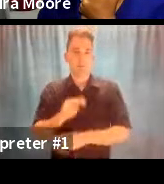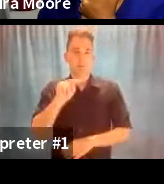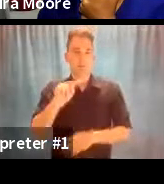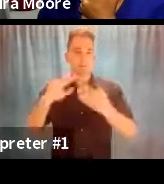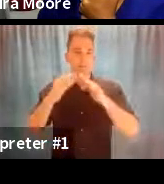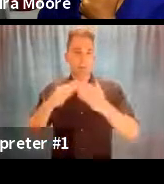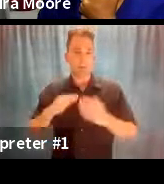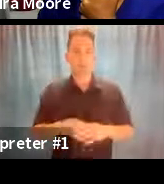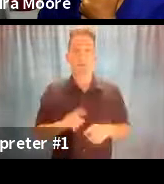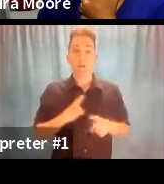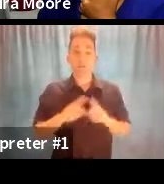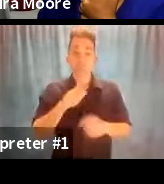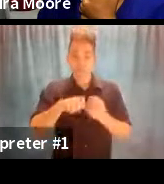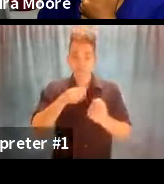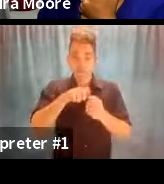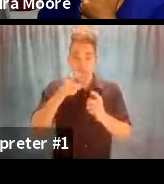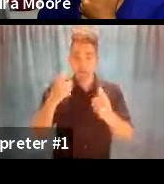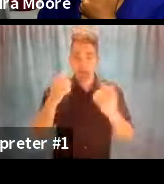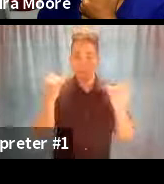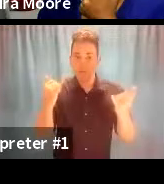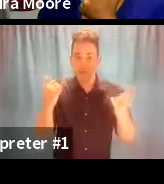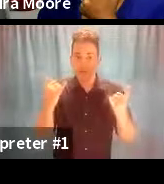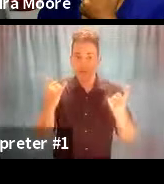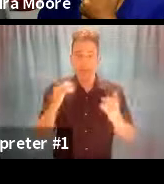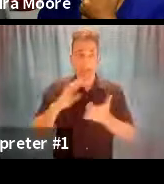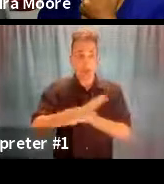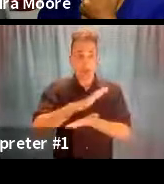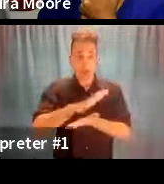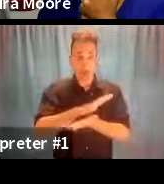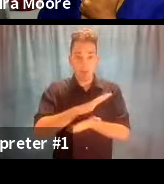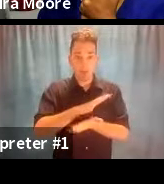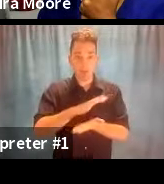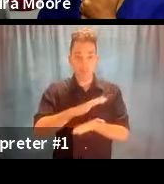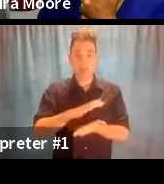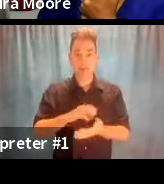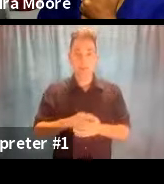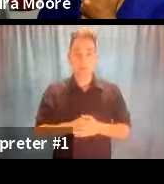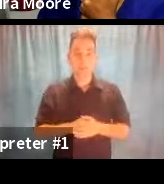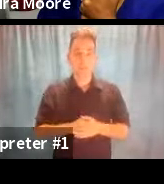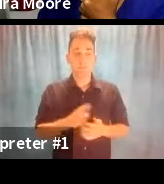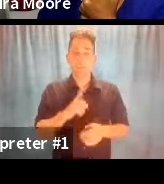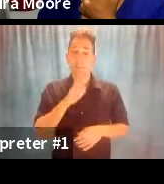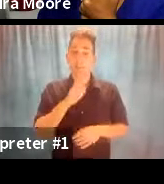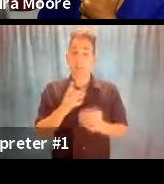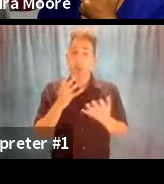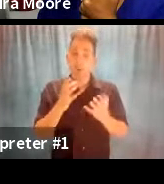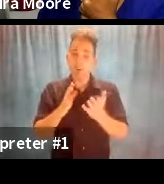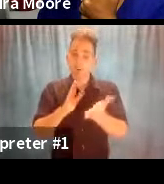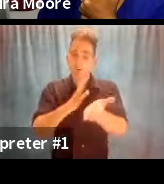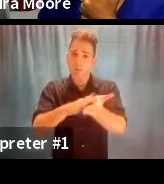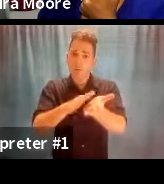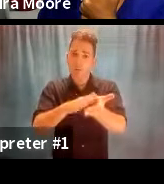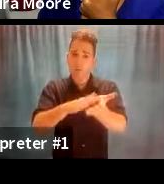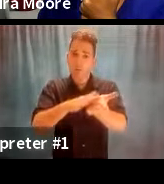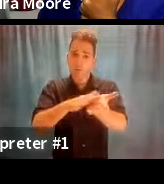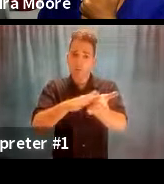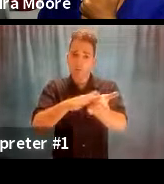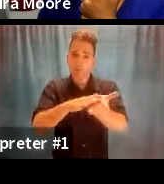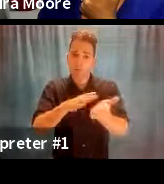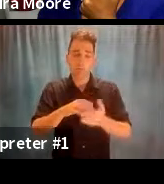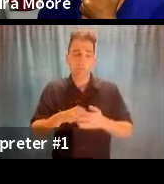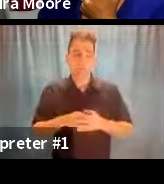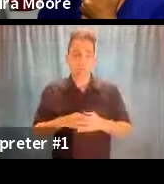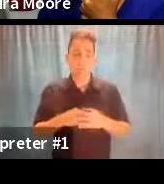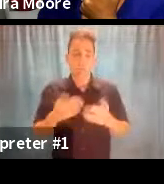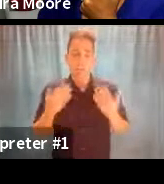to tonight's document, we really want to applaud that there's been a significant amount of